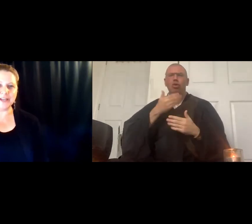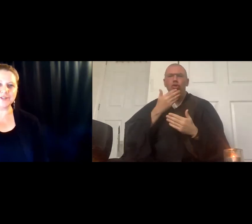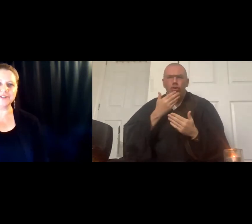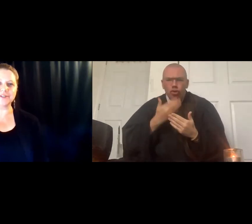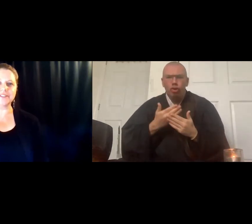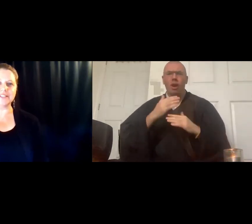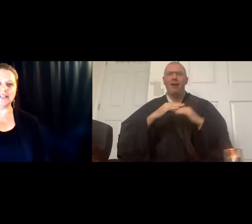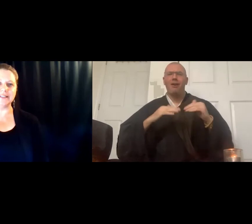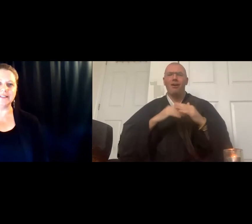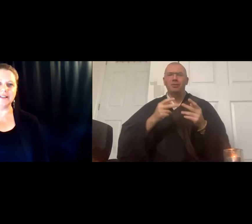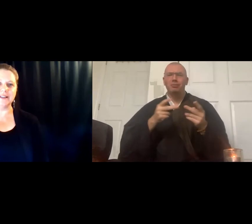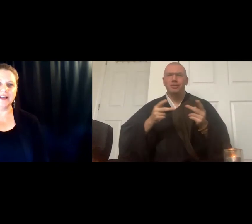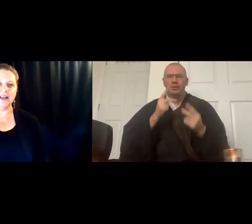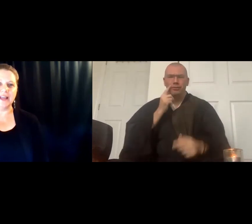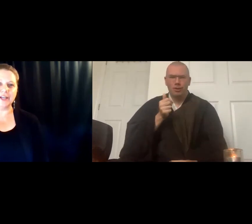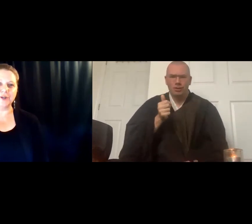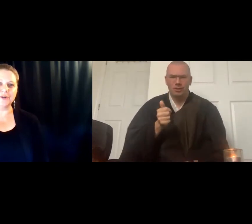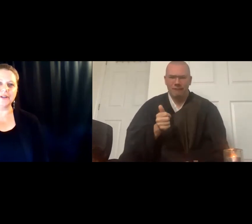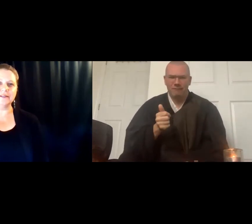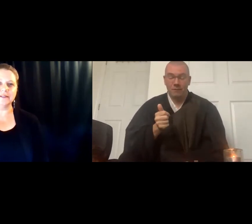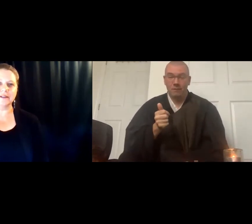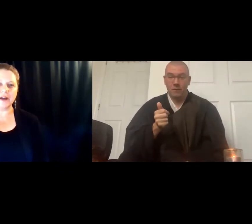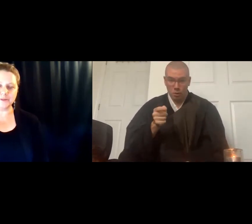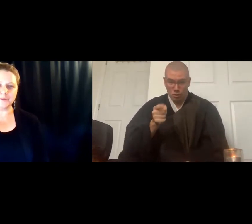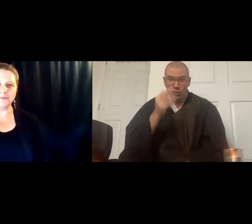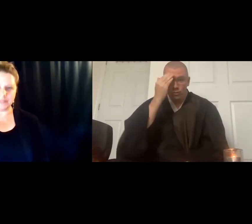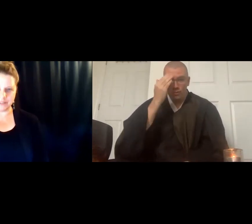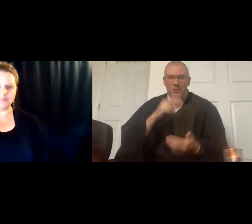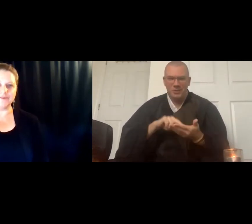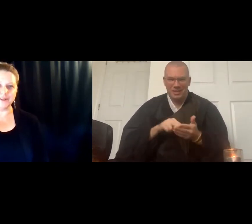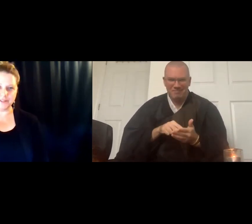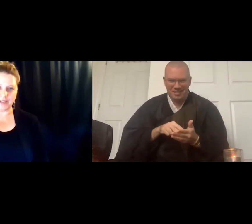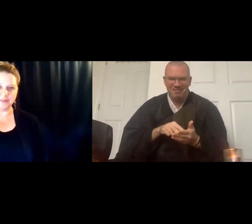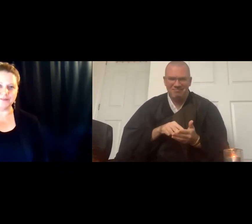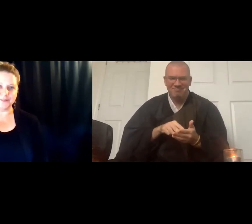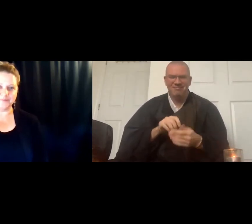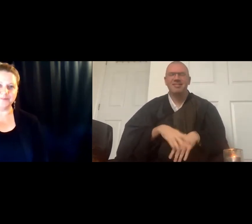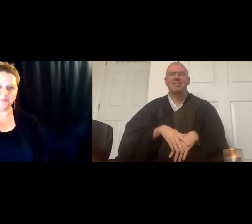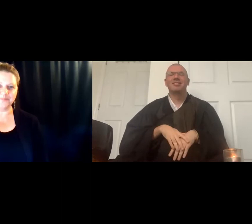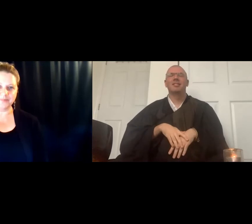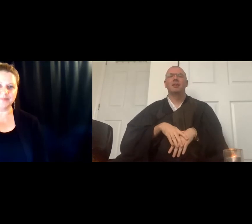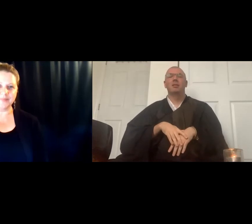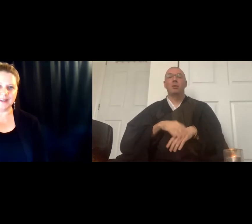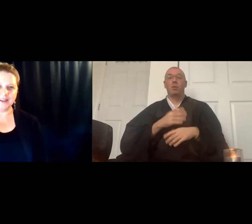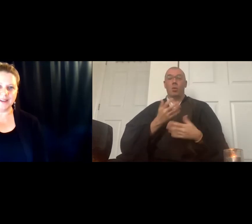is make sure you're seated in a good, comfortable position for yourself.